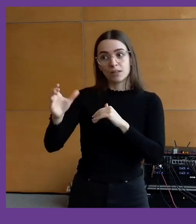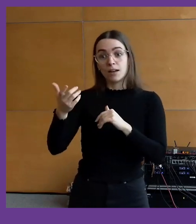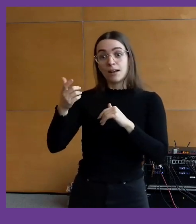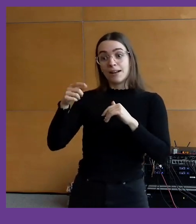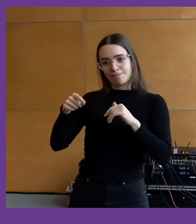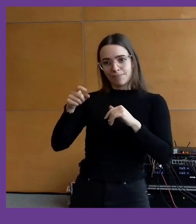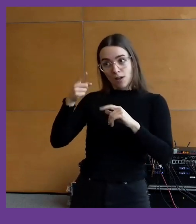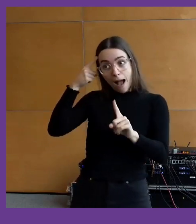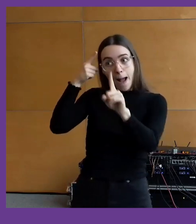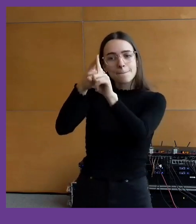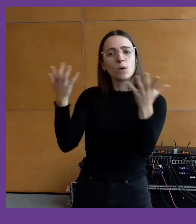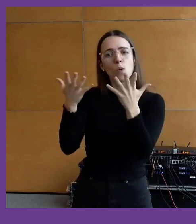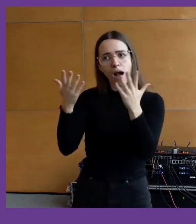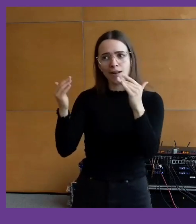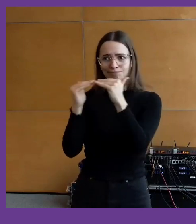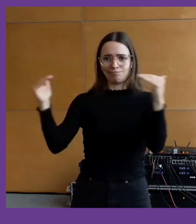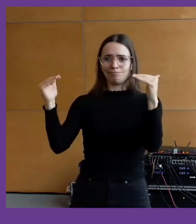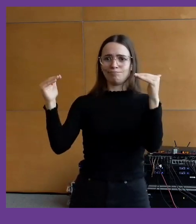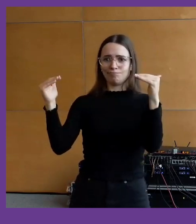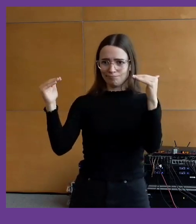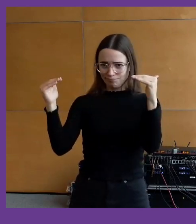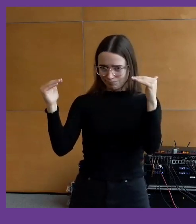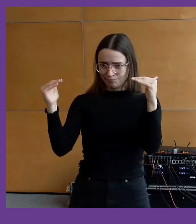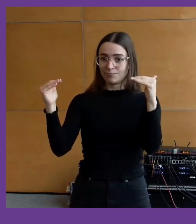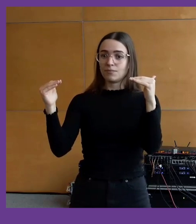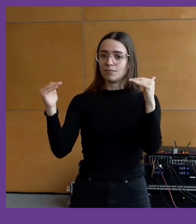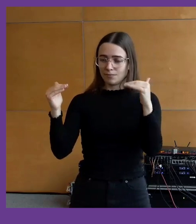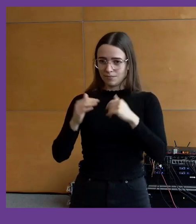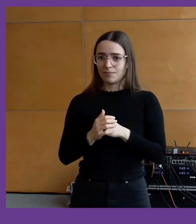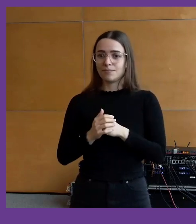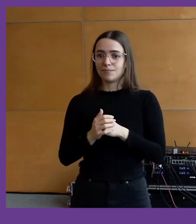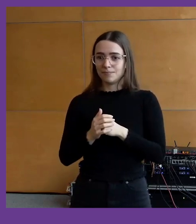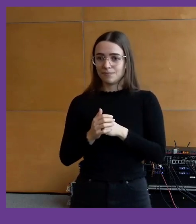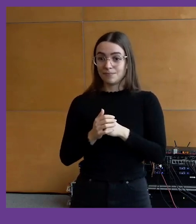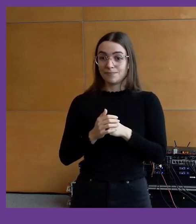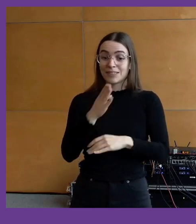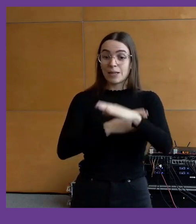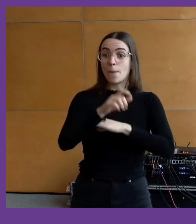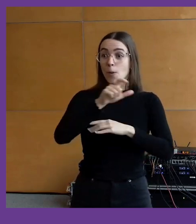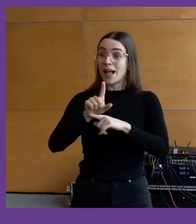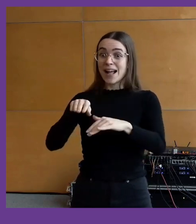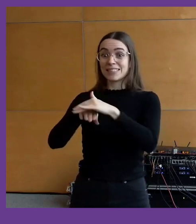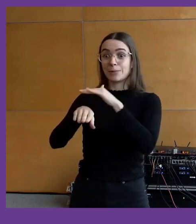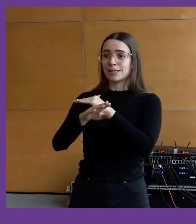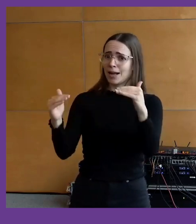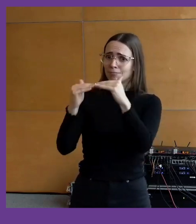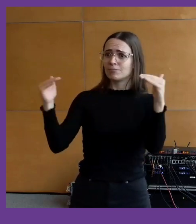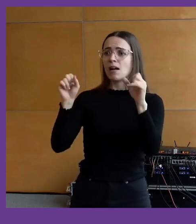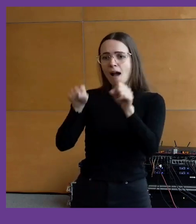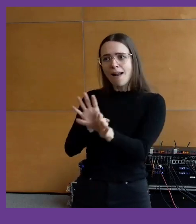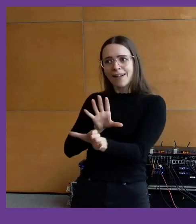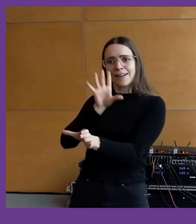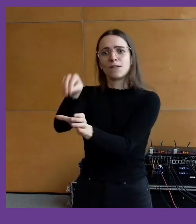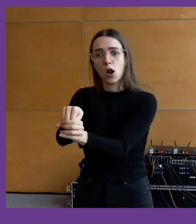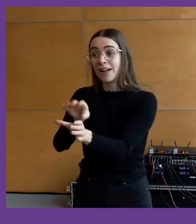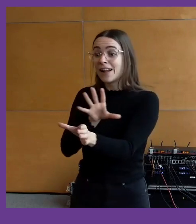accessible tourism for persons with disabilities is key to support that participation and socioeconomic developments. I'm happy to see that in the